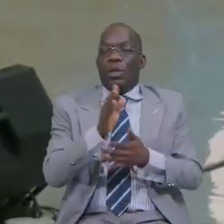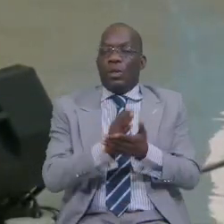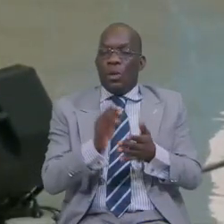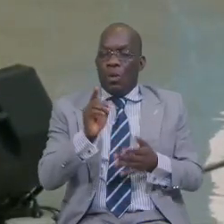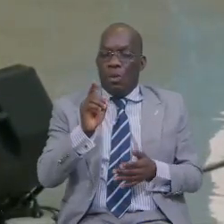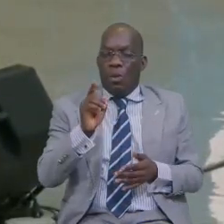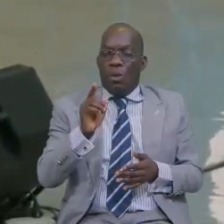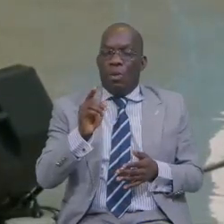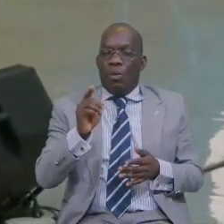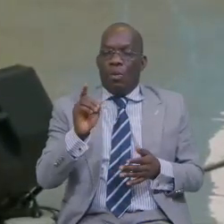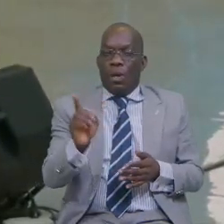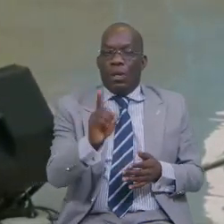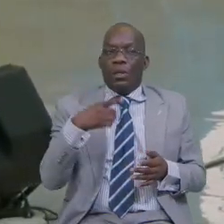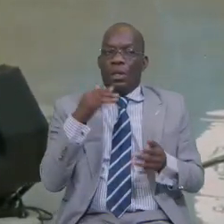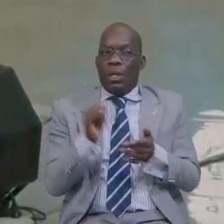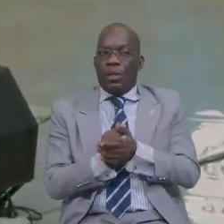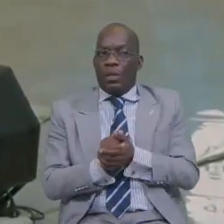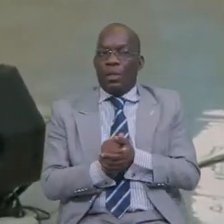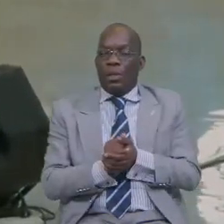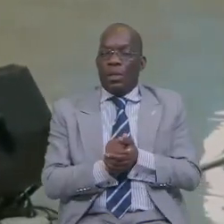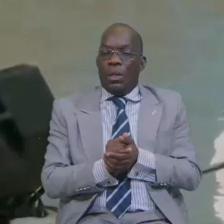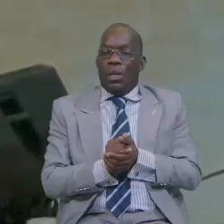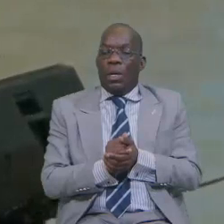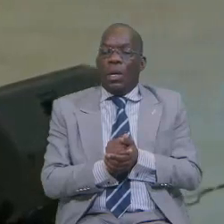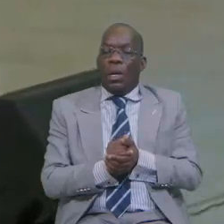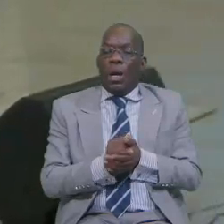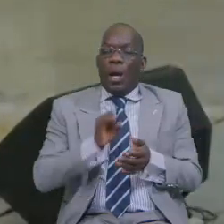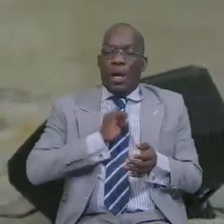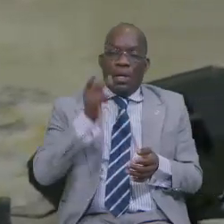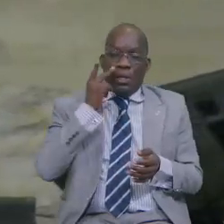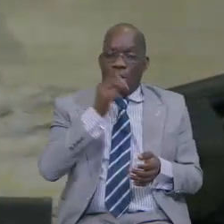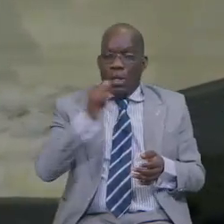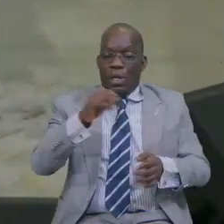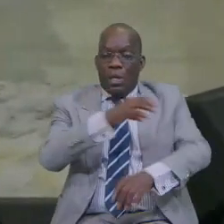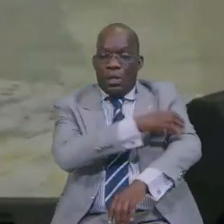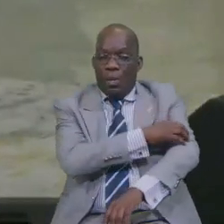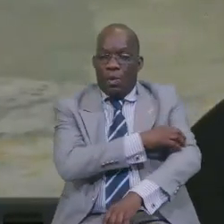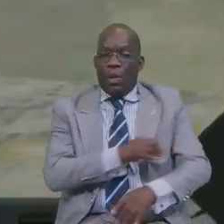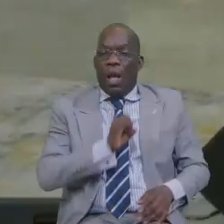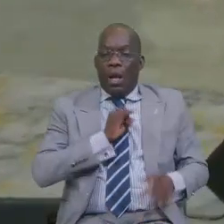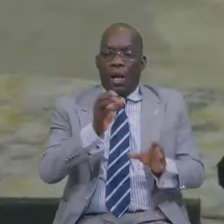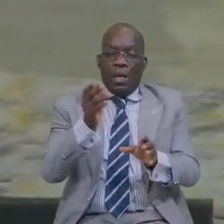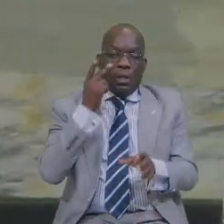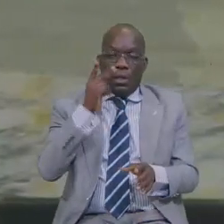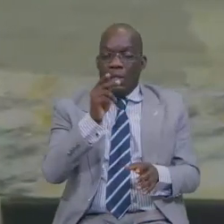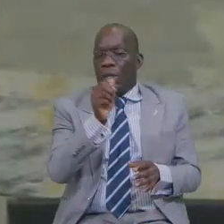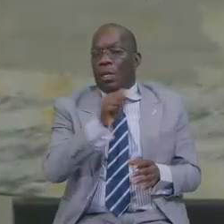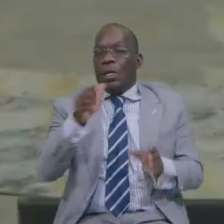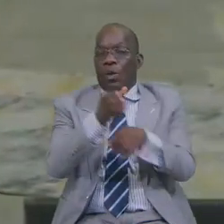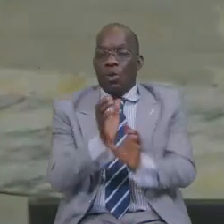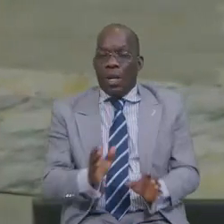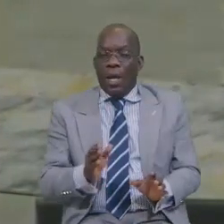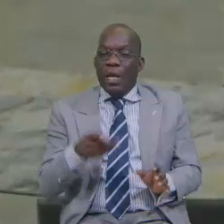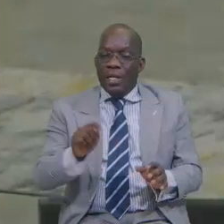in that child. The child has not even done anything, effected anything, planted anything, learned anything,